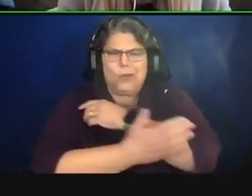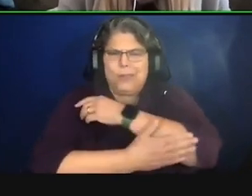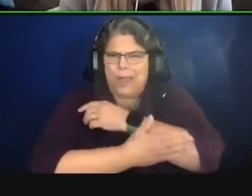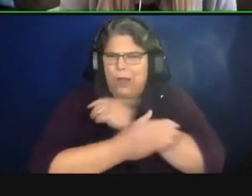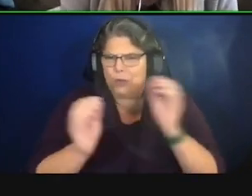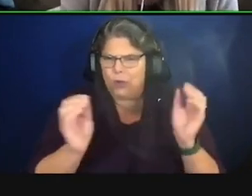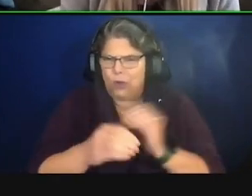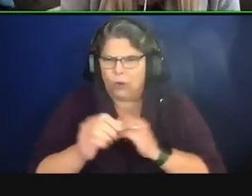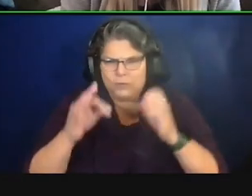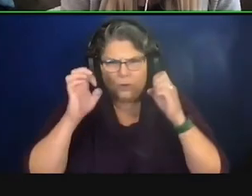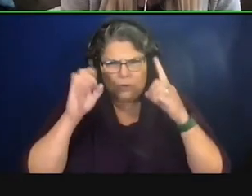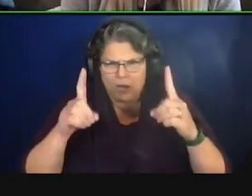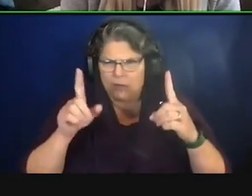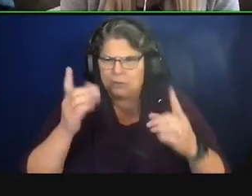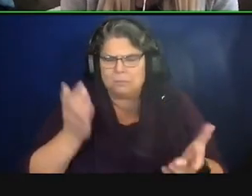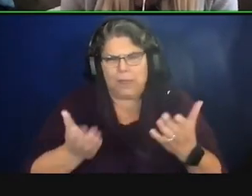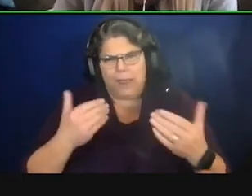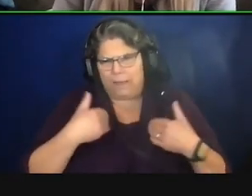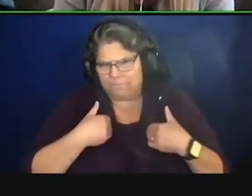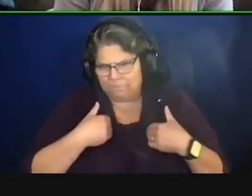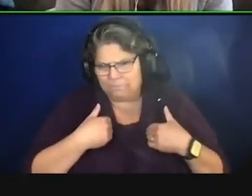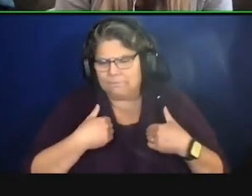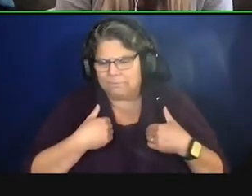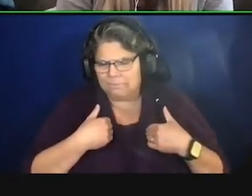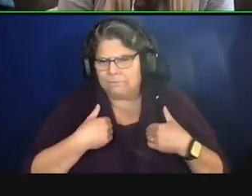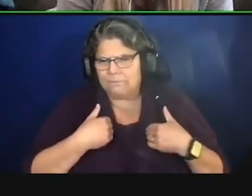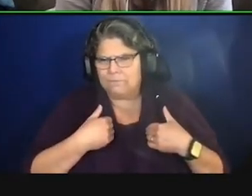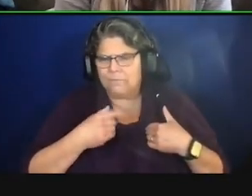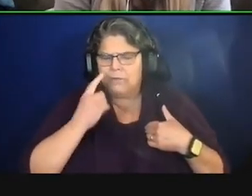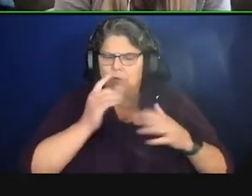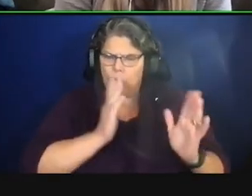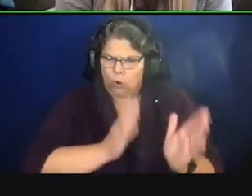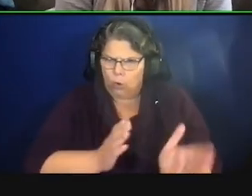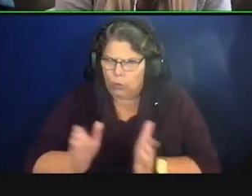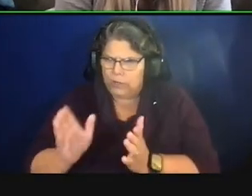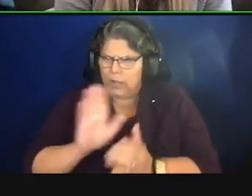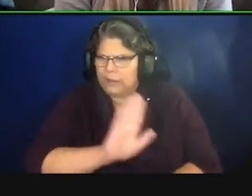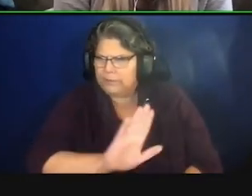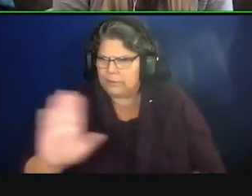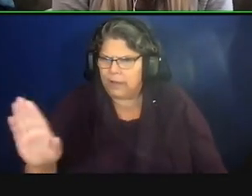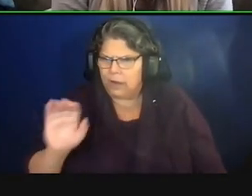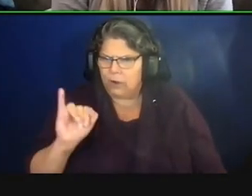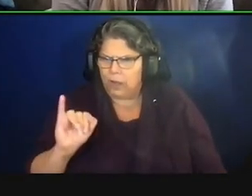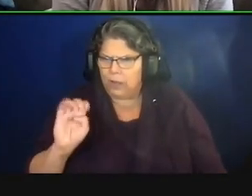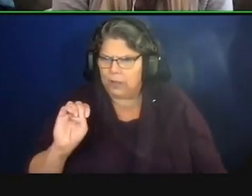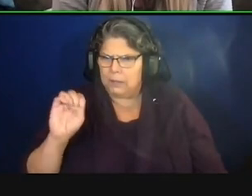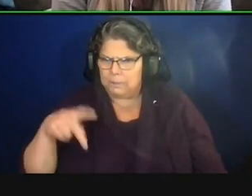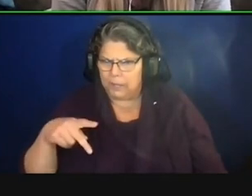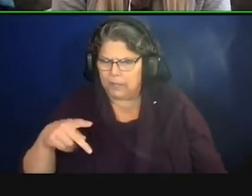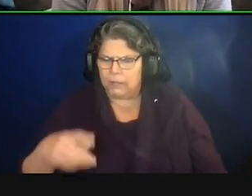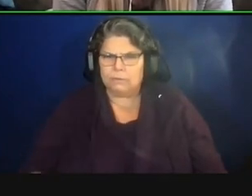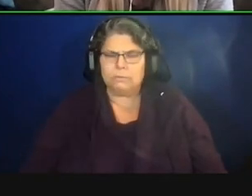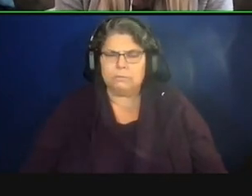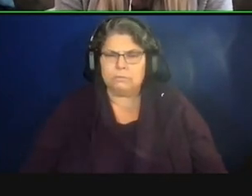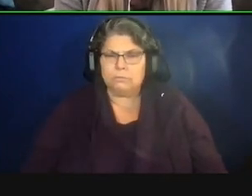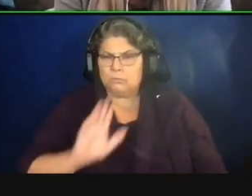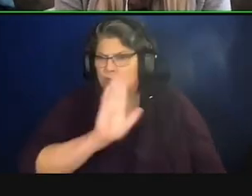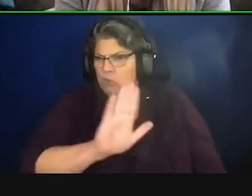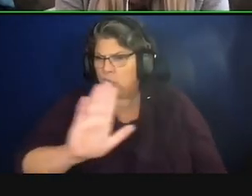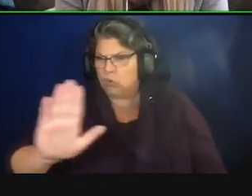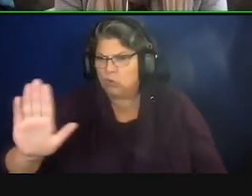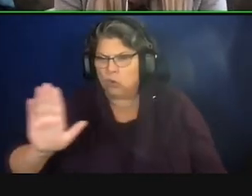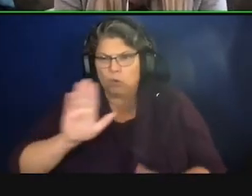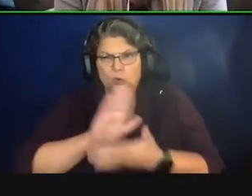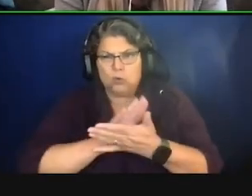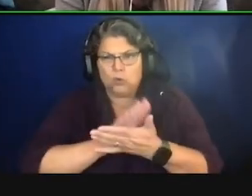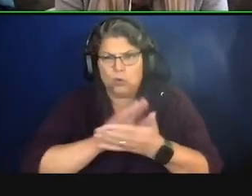might adopt to organize their IEPs. So your particular school district